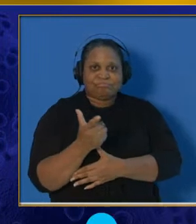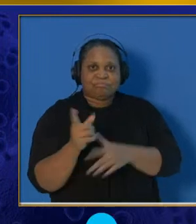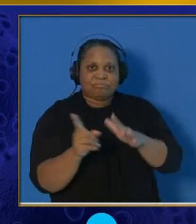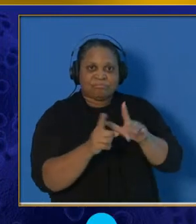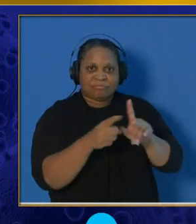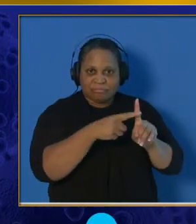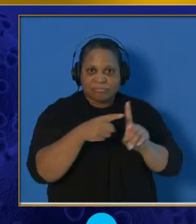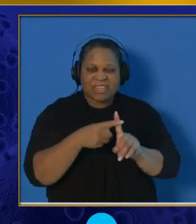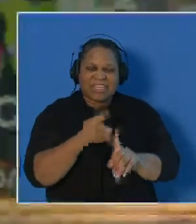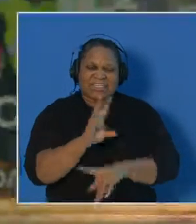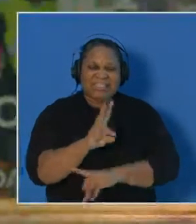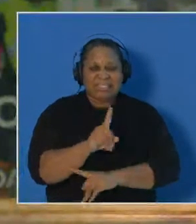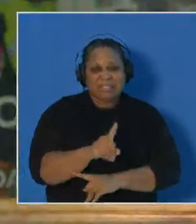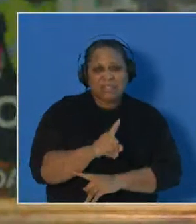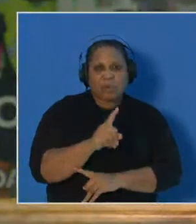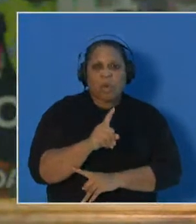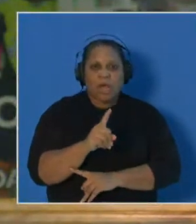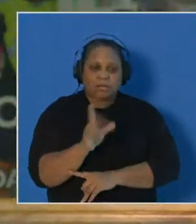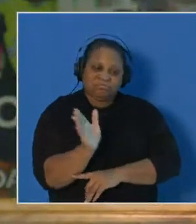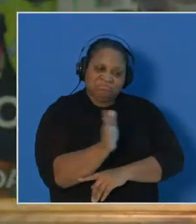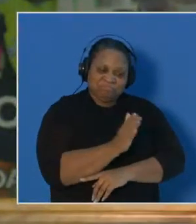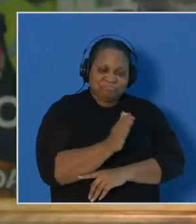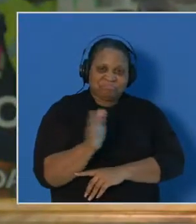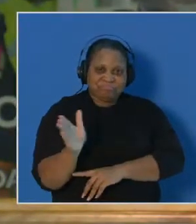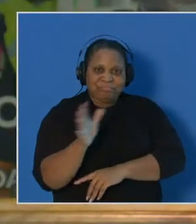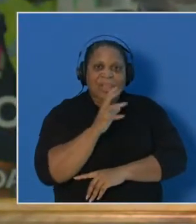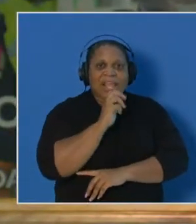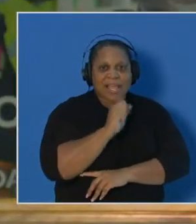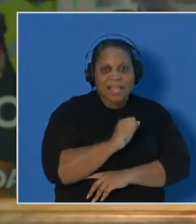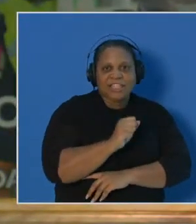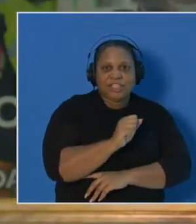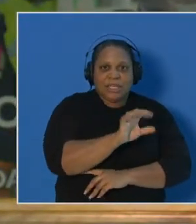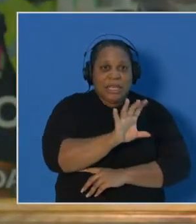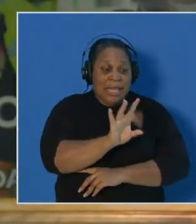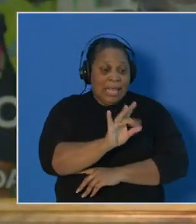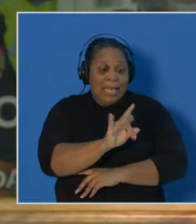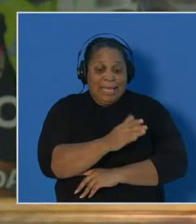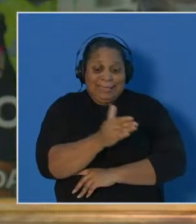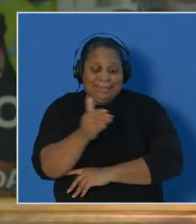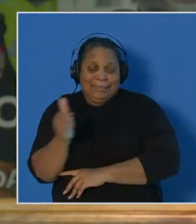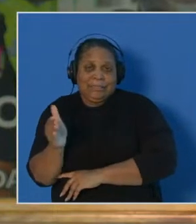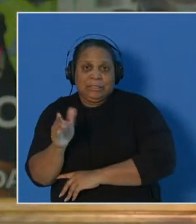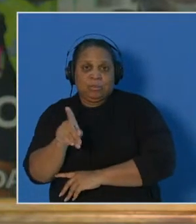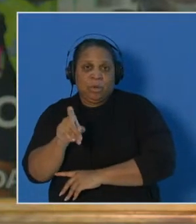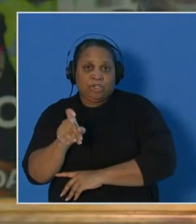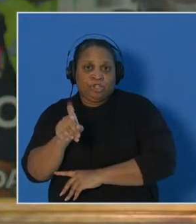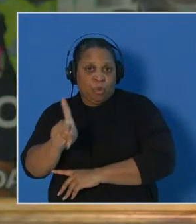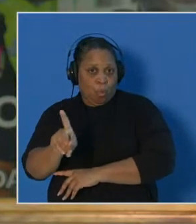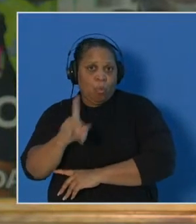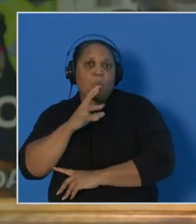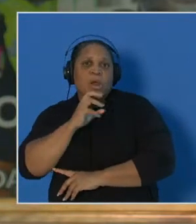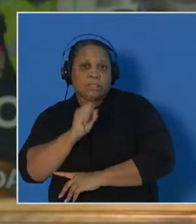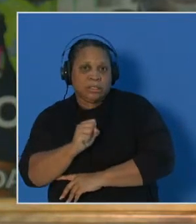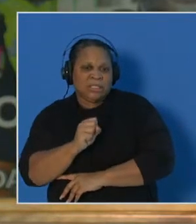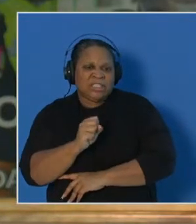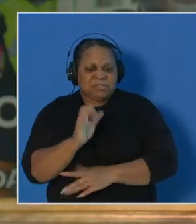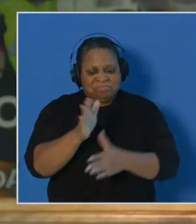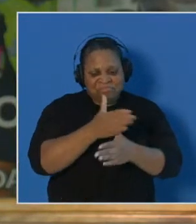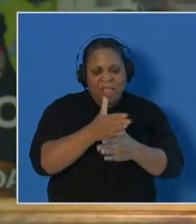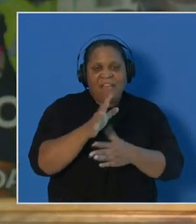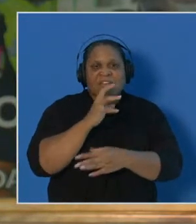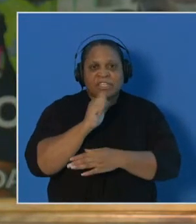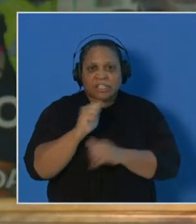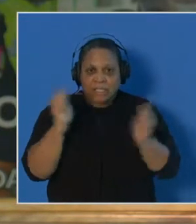is 61, and the age range of all of our positive cases is from 18 to 101 years. The average age of